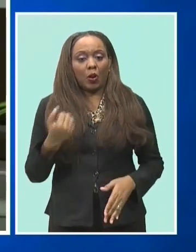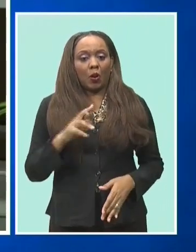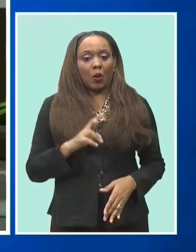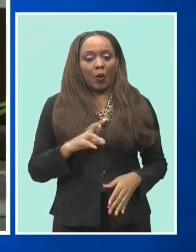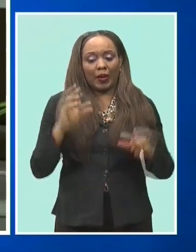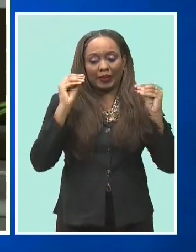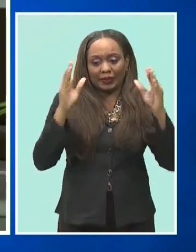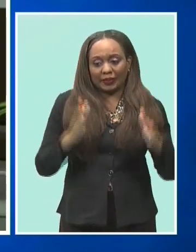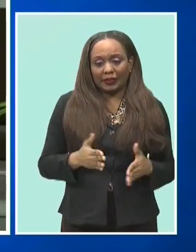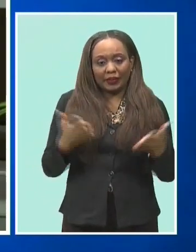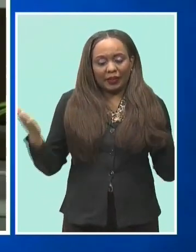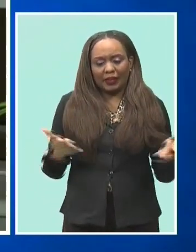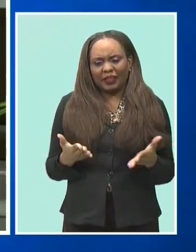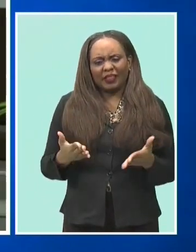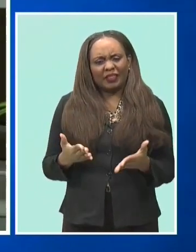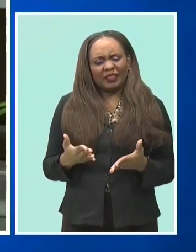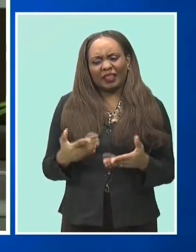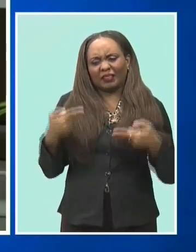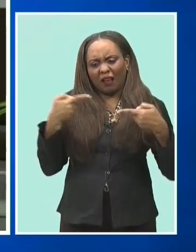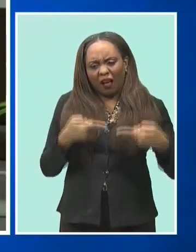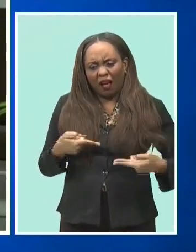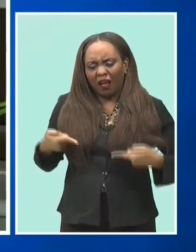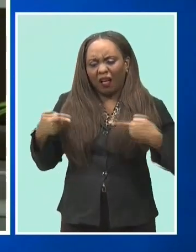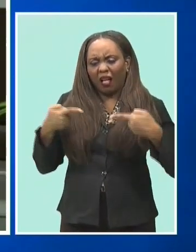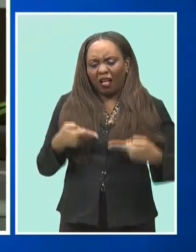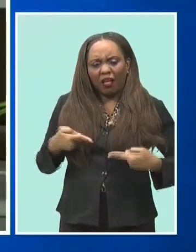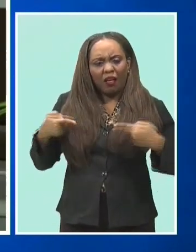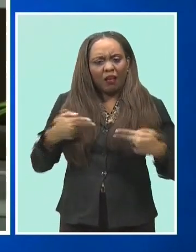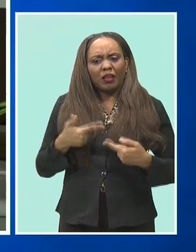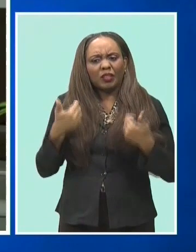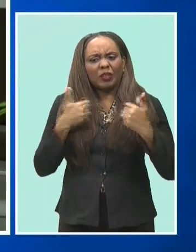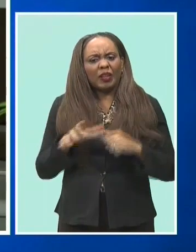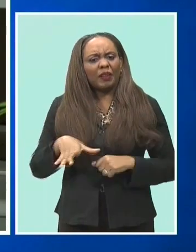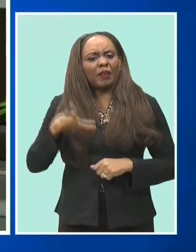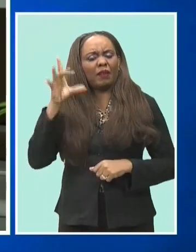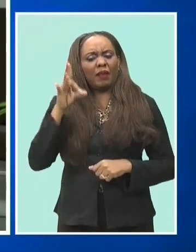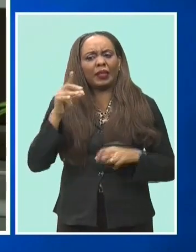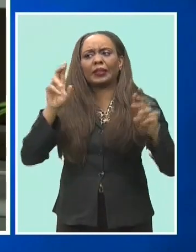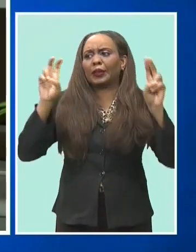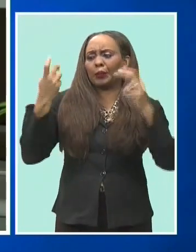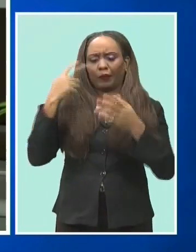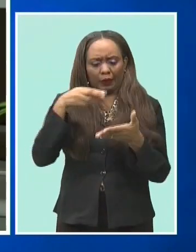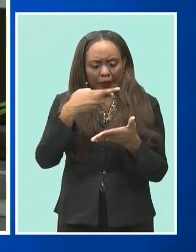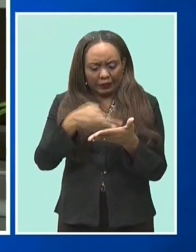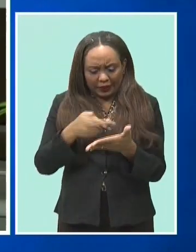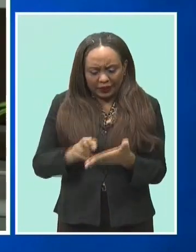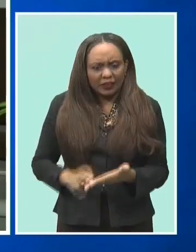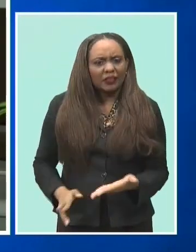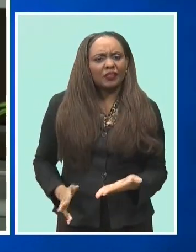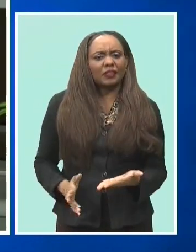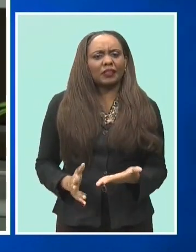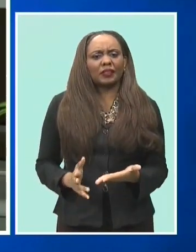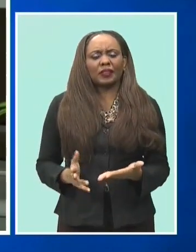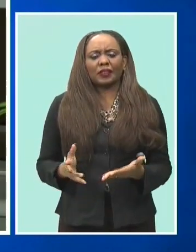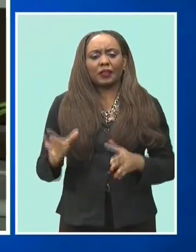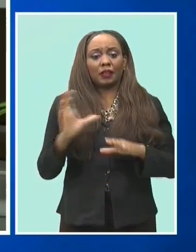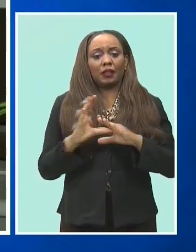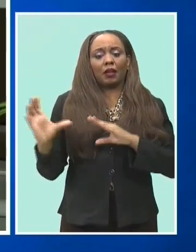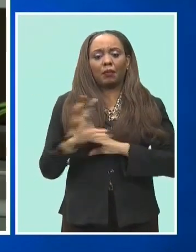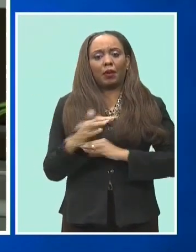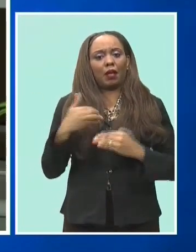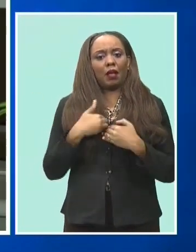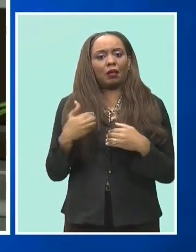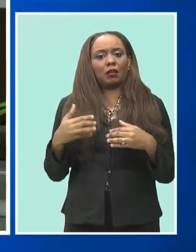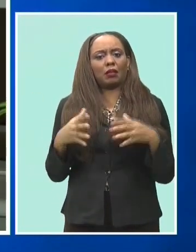should struggle to carve an area for research. Like the rest of the world, the Caribbean